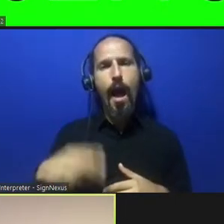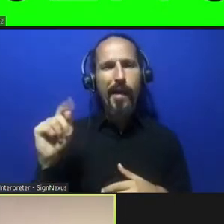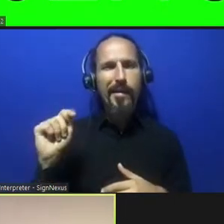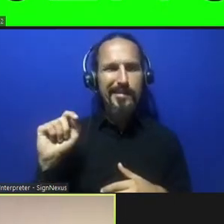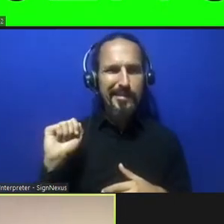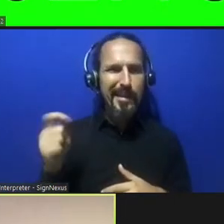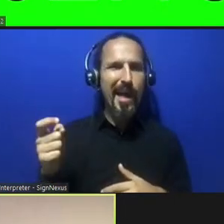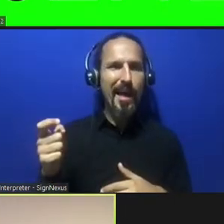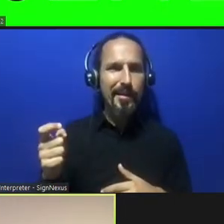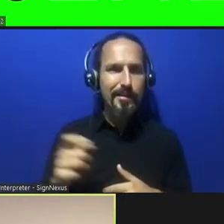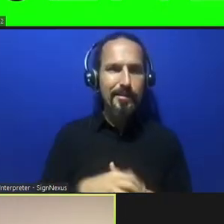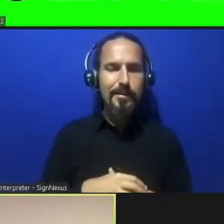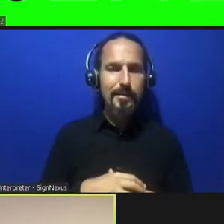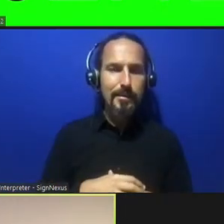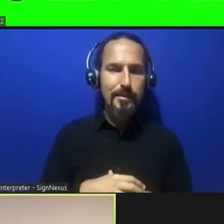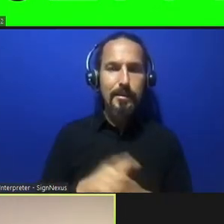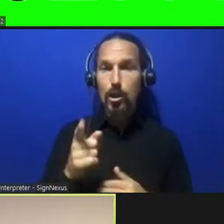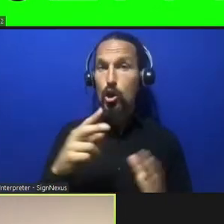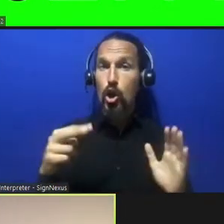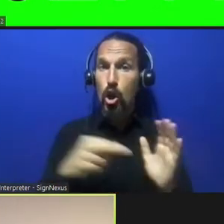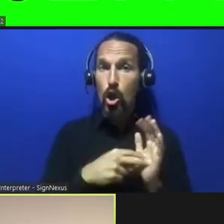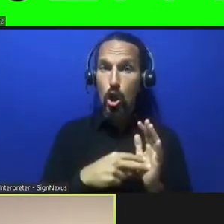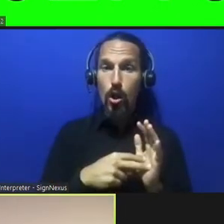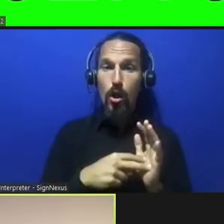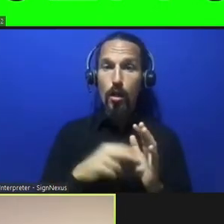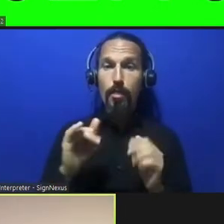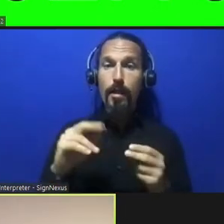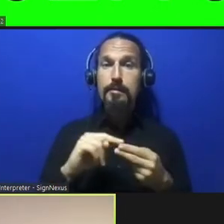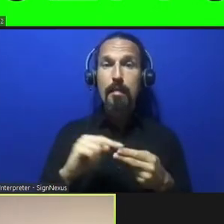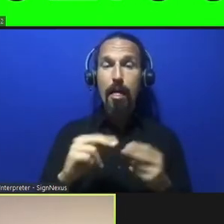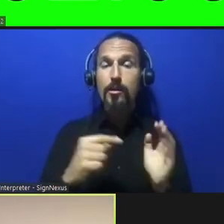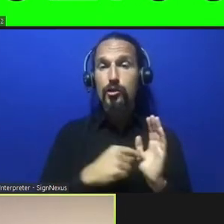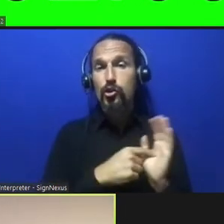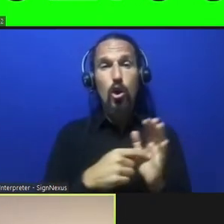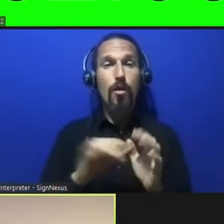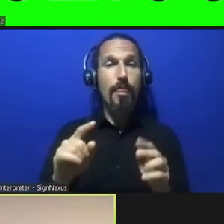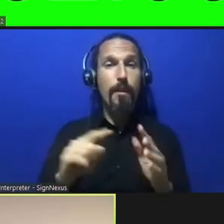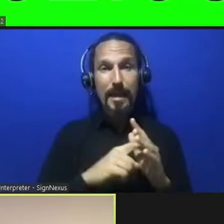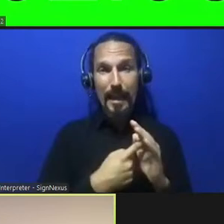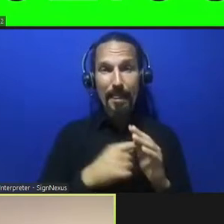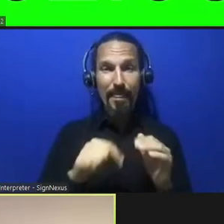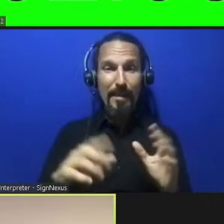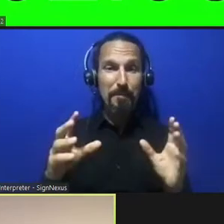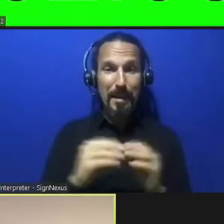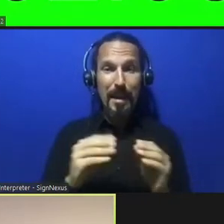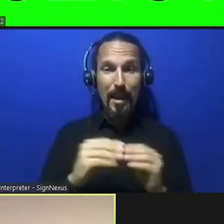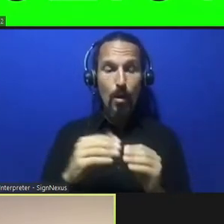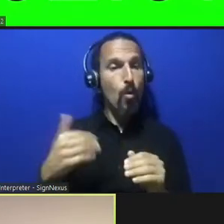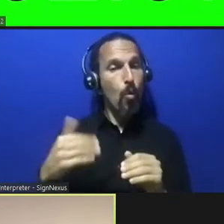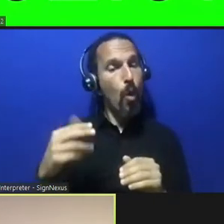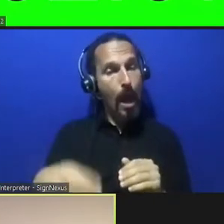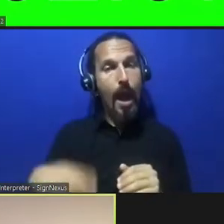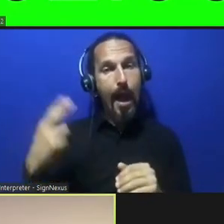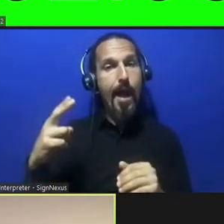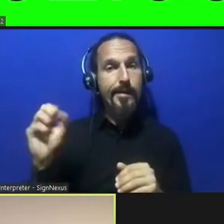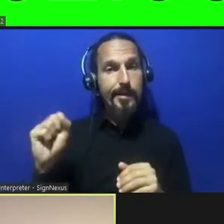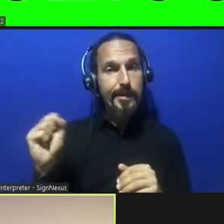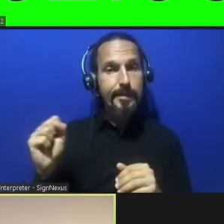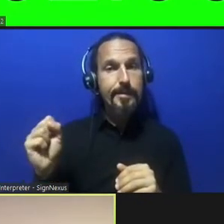think it's if you look at the slides that were presented at the beginning of this meeting it's high to the extent